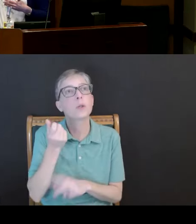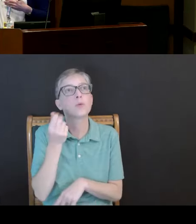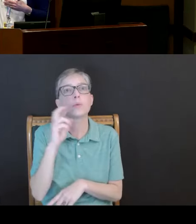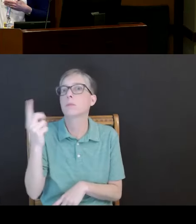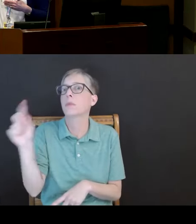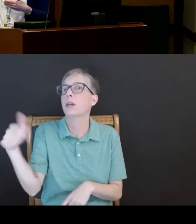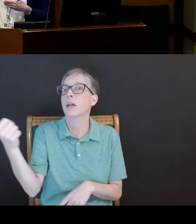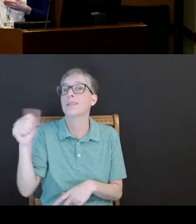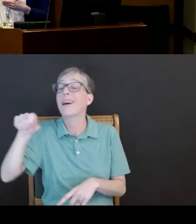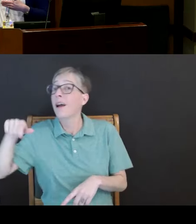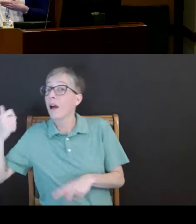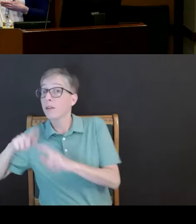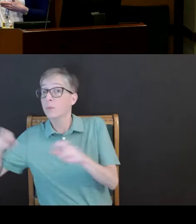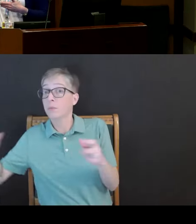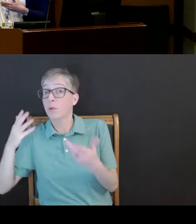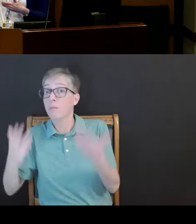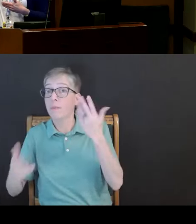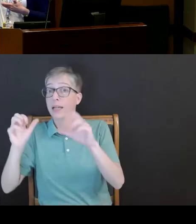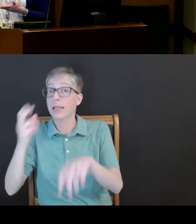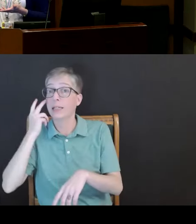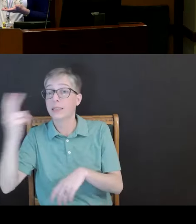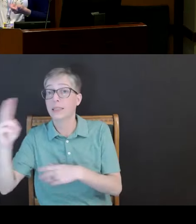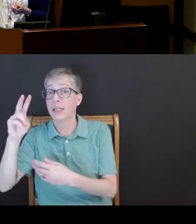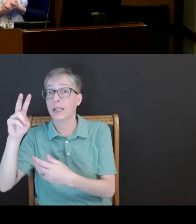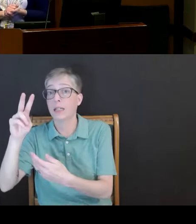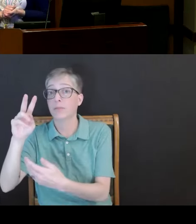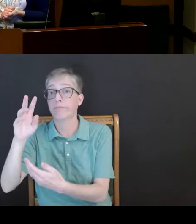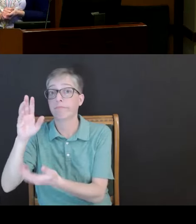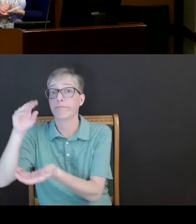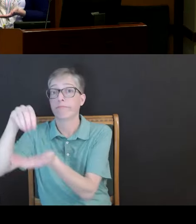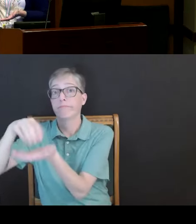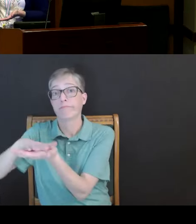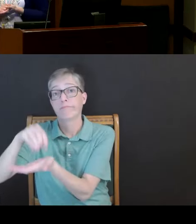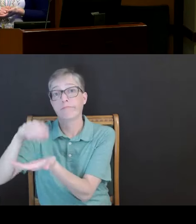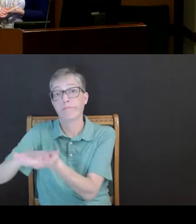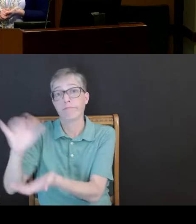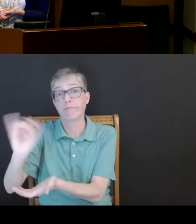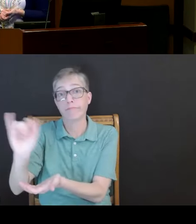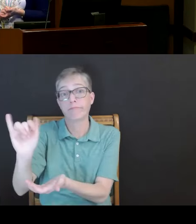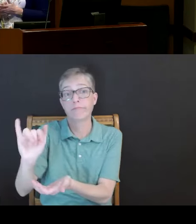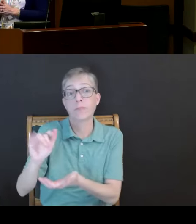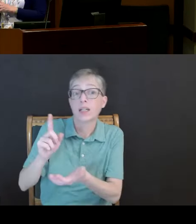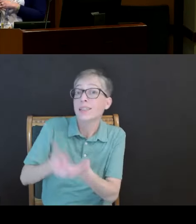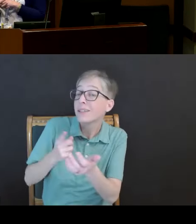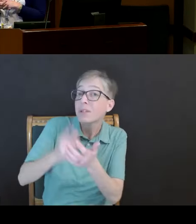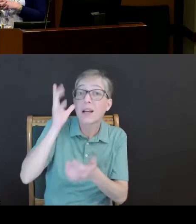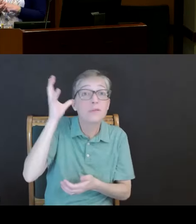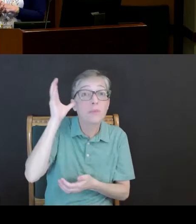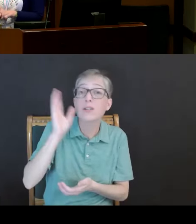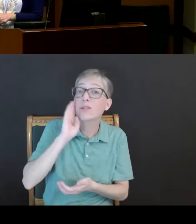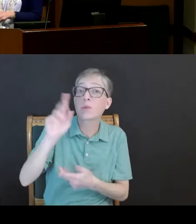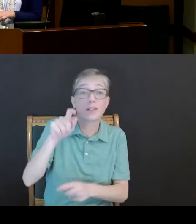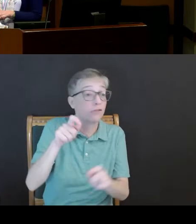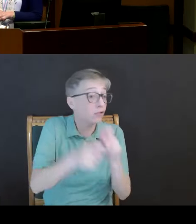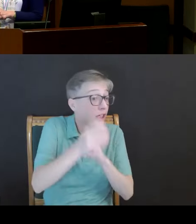have access to the charts. I work with adults. I still have parents come in and change their phone number and do all sorts of weird things to my